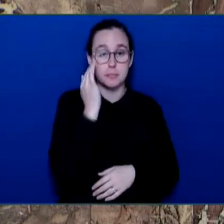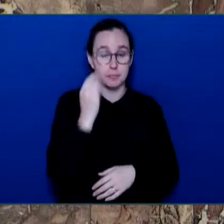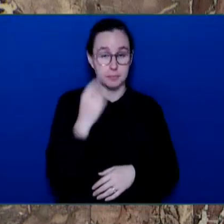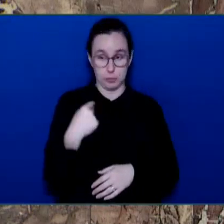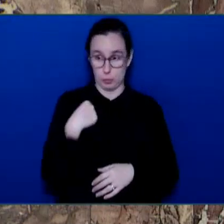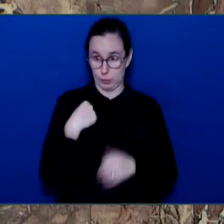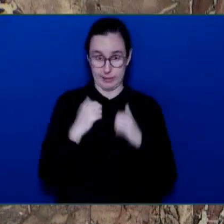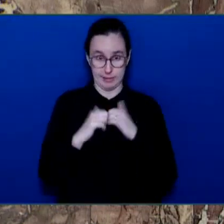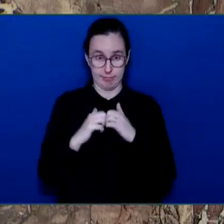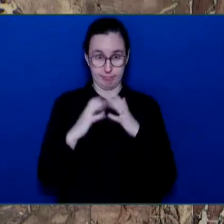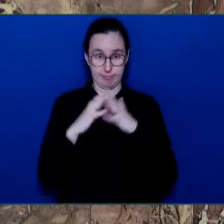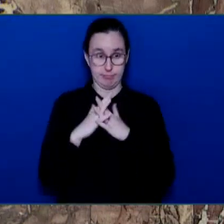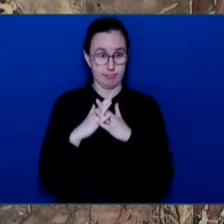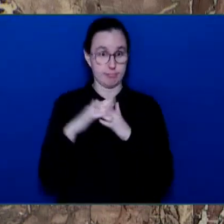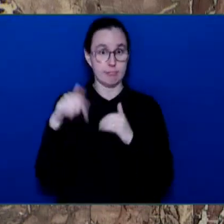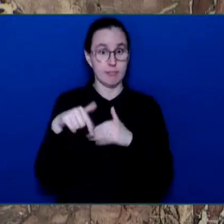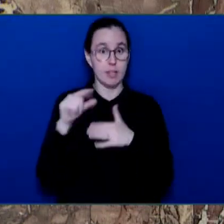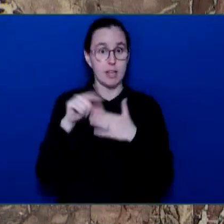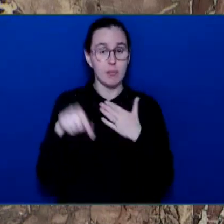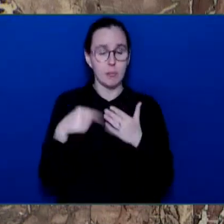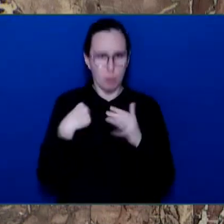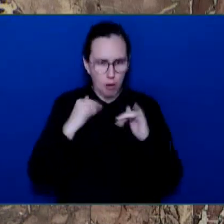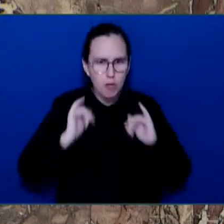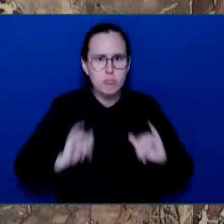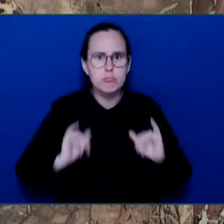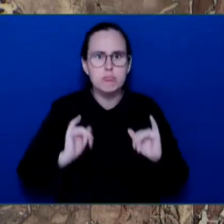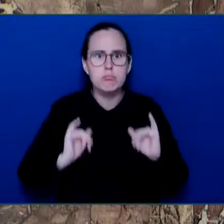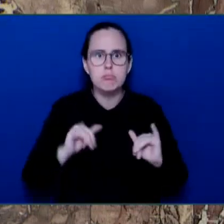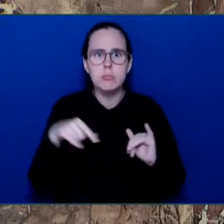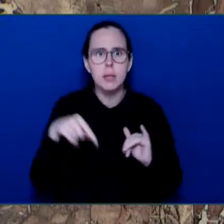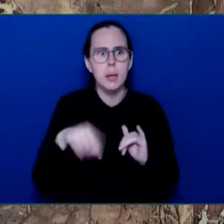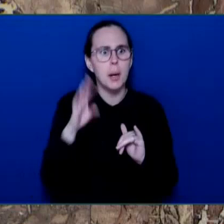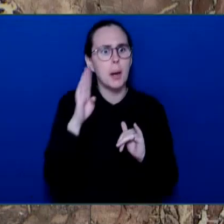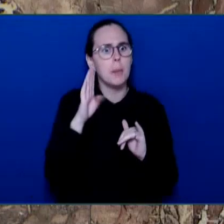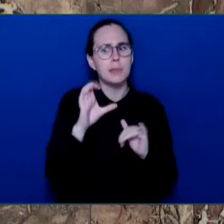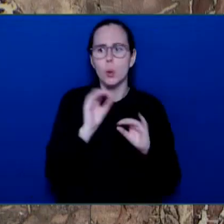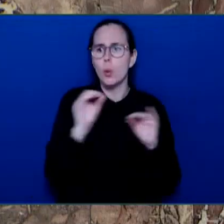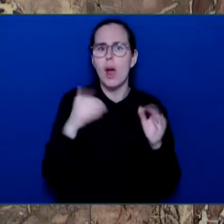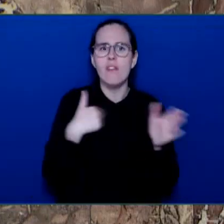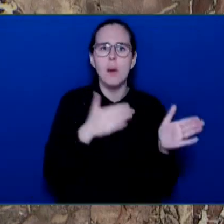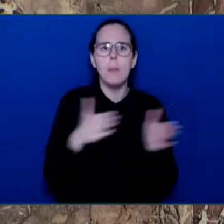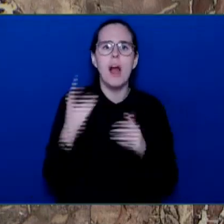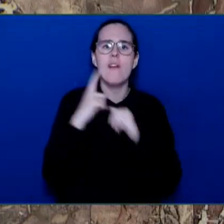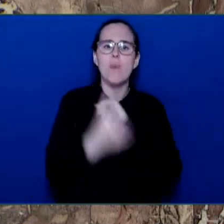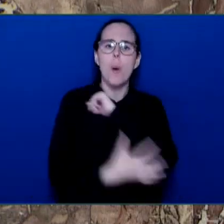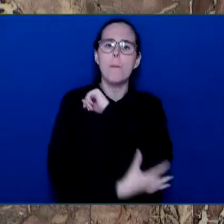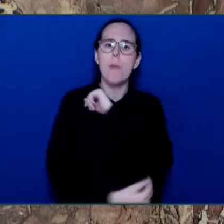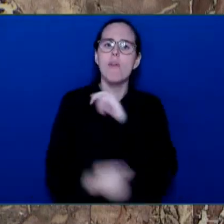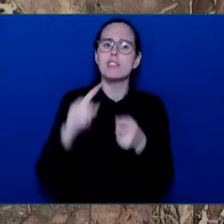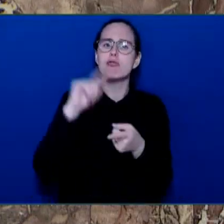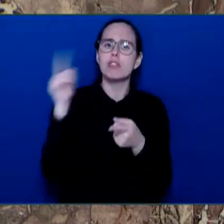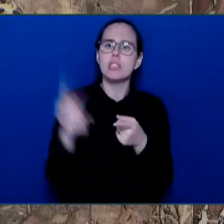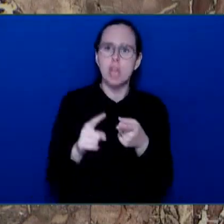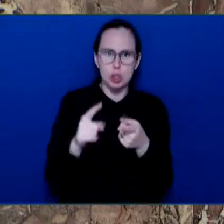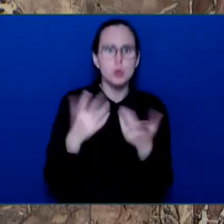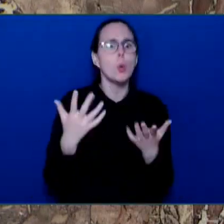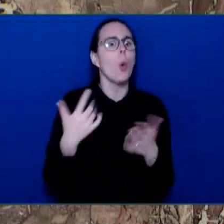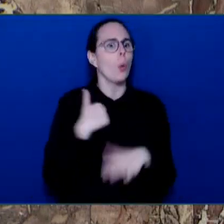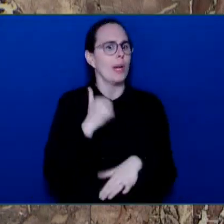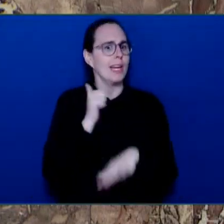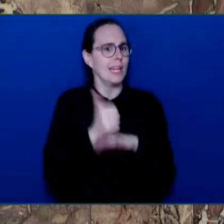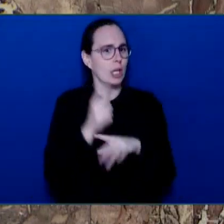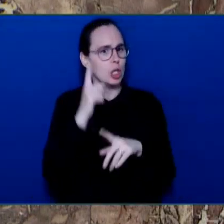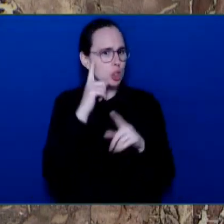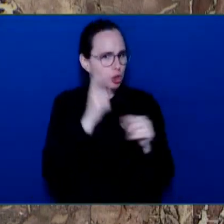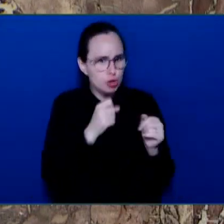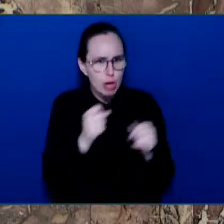from investments in childcare to minimum wage to unprecedented investments in affordable housing, not to mention increasing income